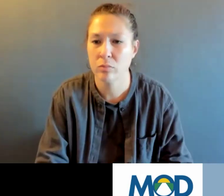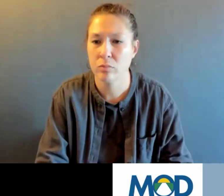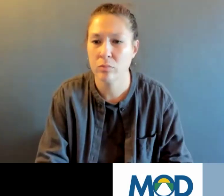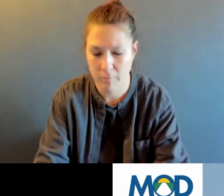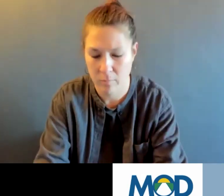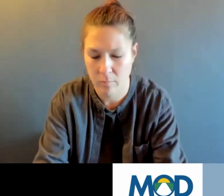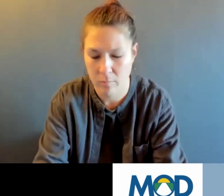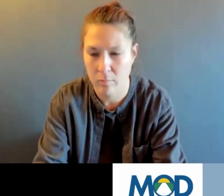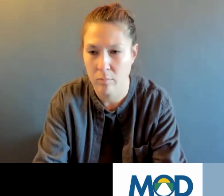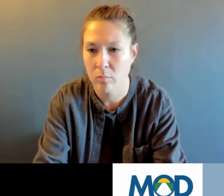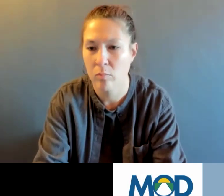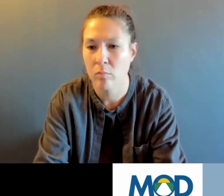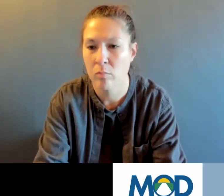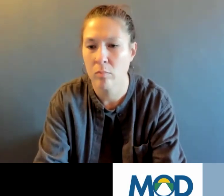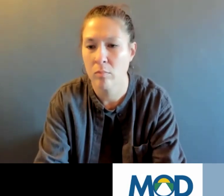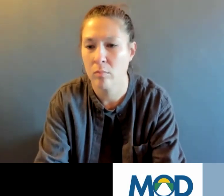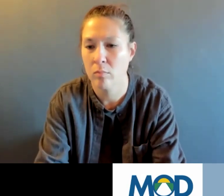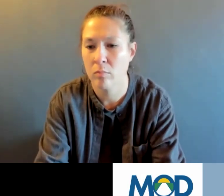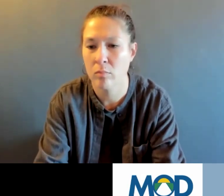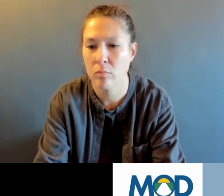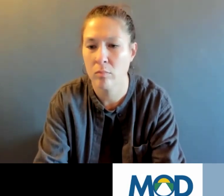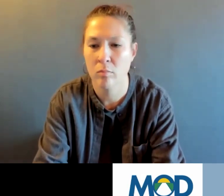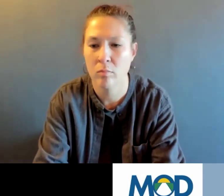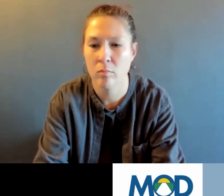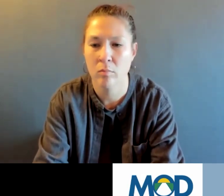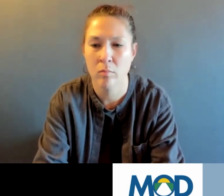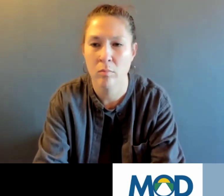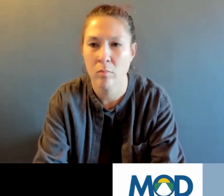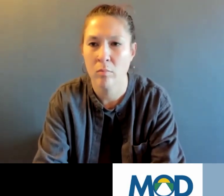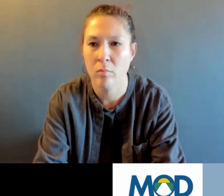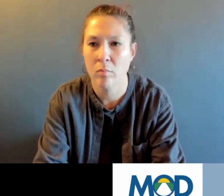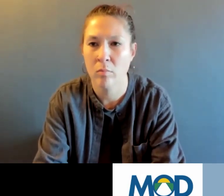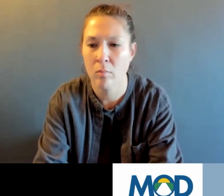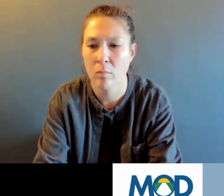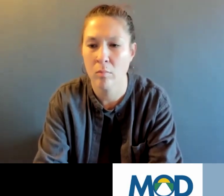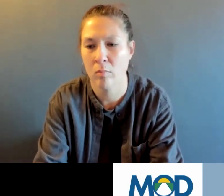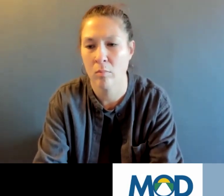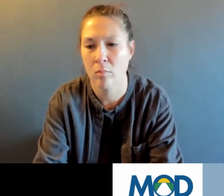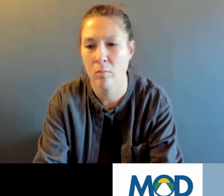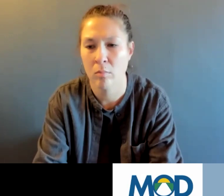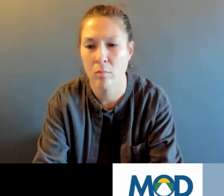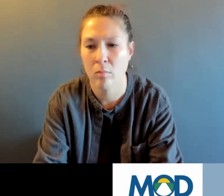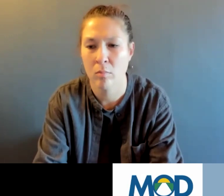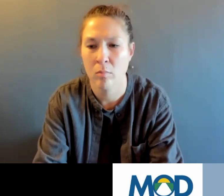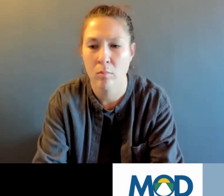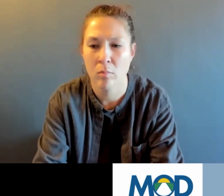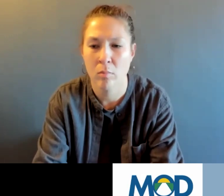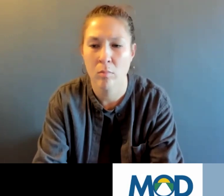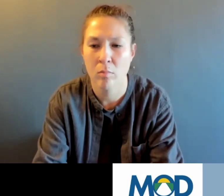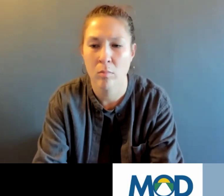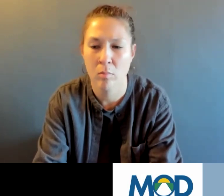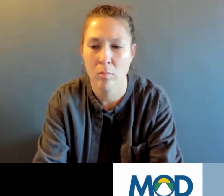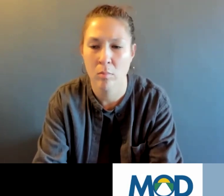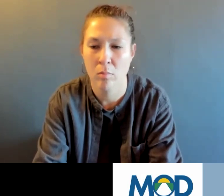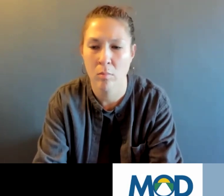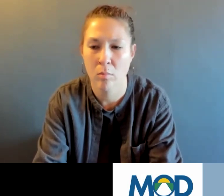you repeat it, Lily, if I get off track and I forget what the question was. But CDBG is Community Development Block Grant funds that are